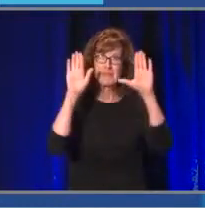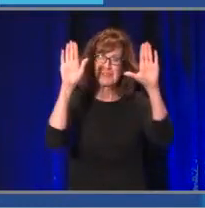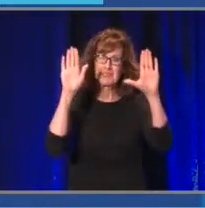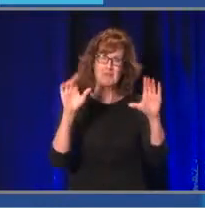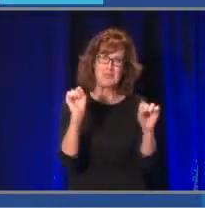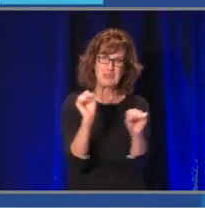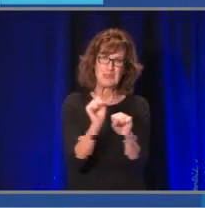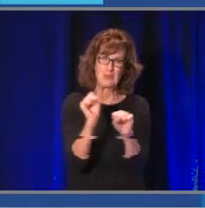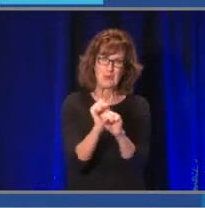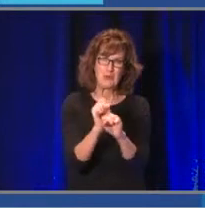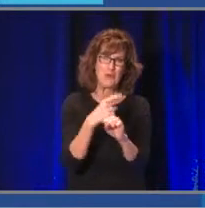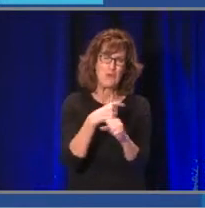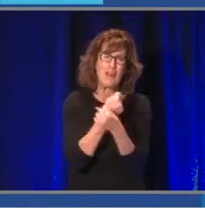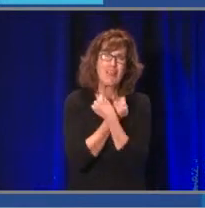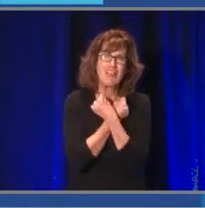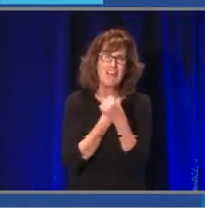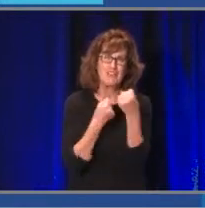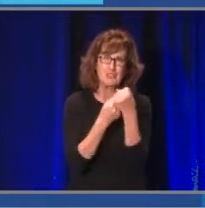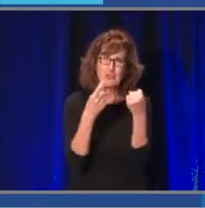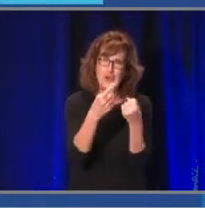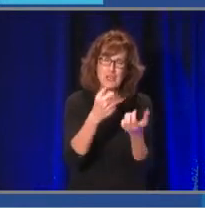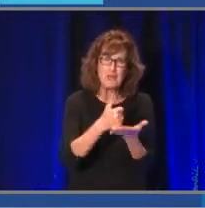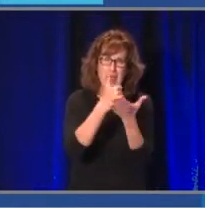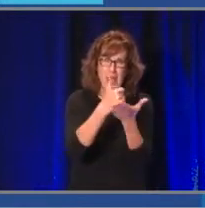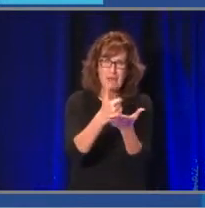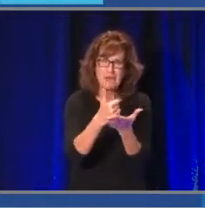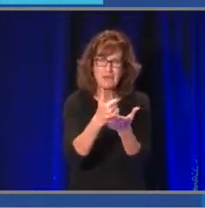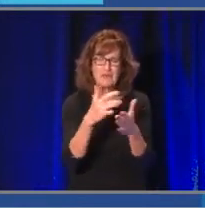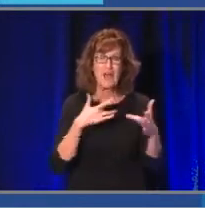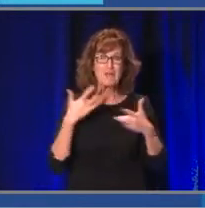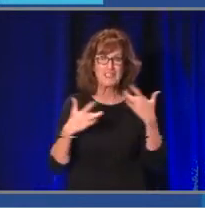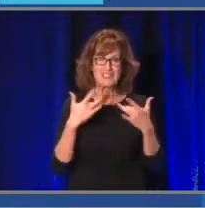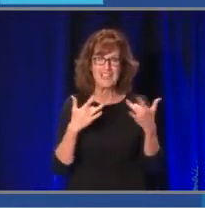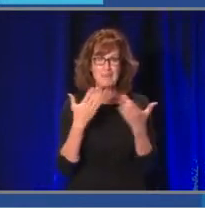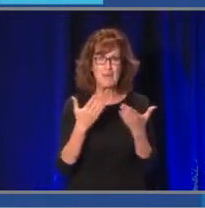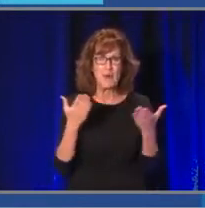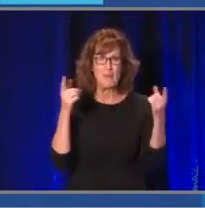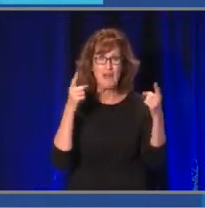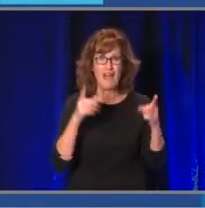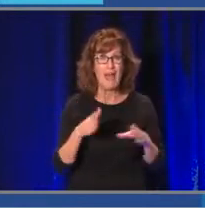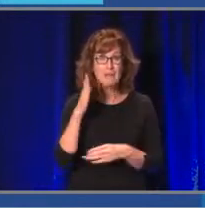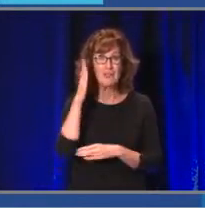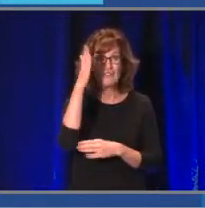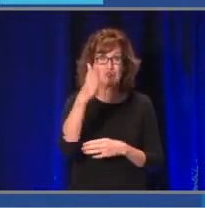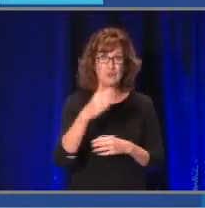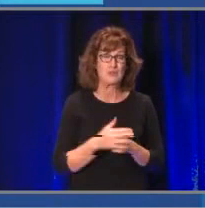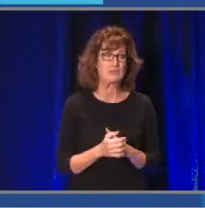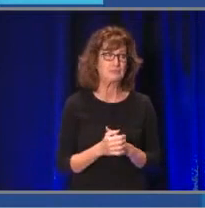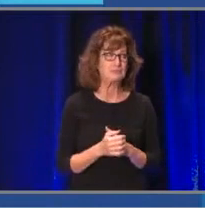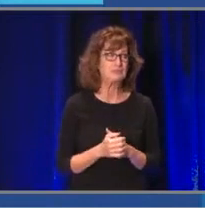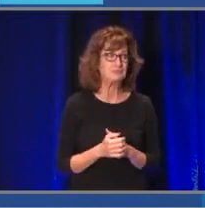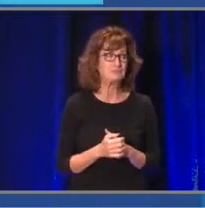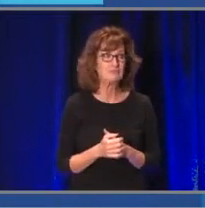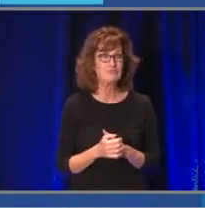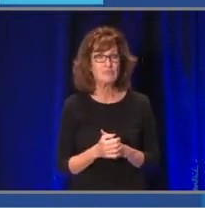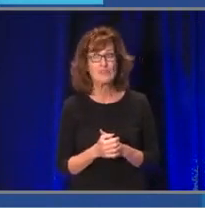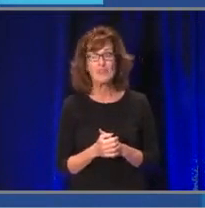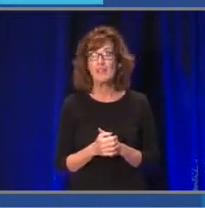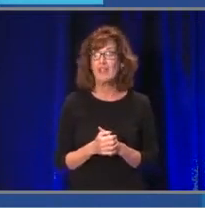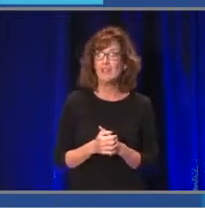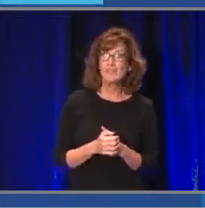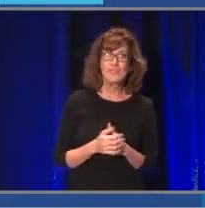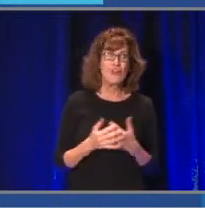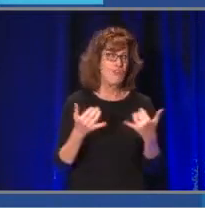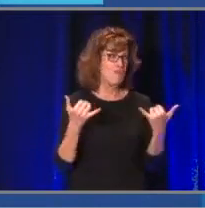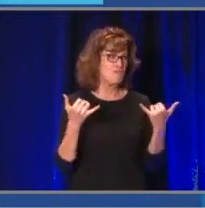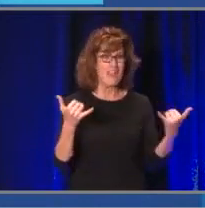we love supporting you and helping you, and I can't wait to look for what's more to come. So, the way this works is it's pretty laid